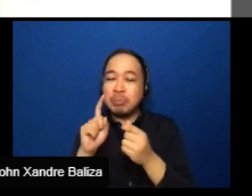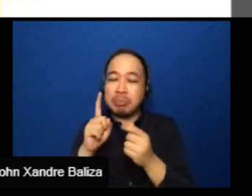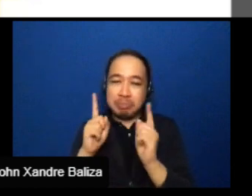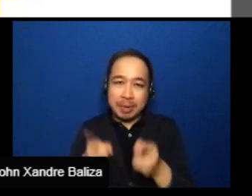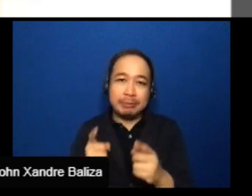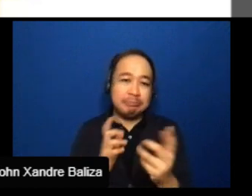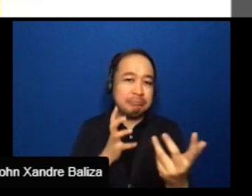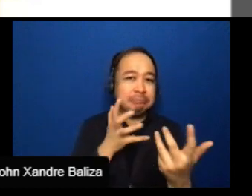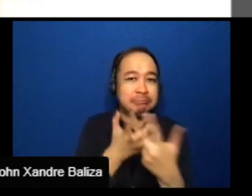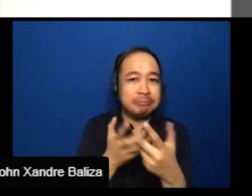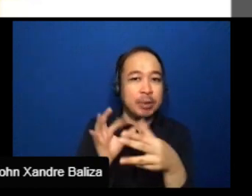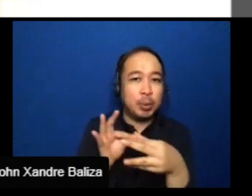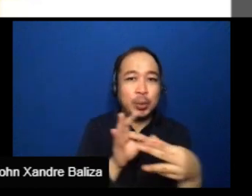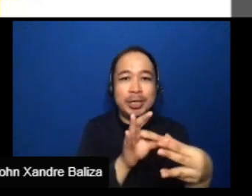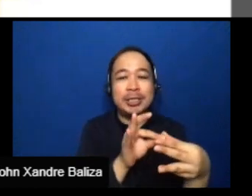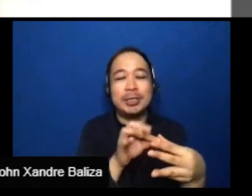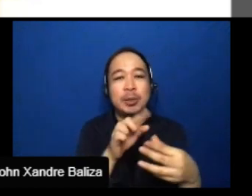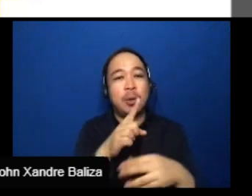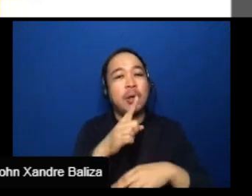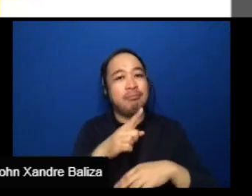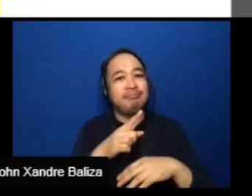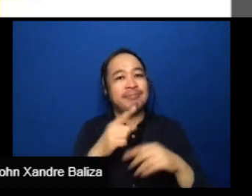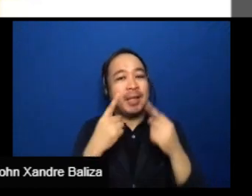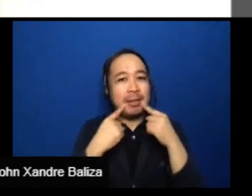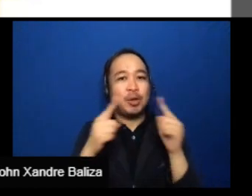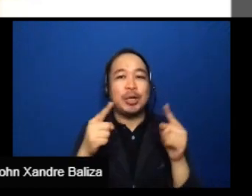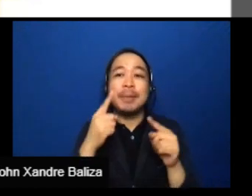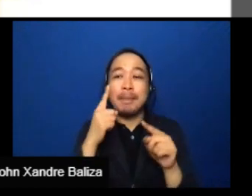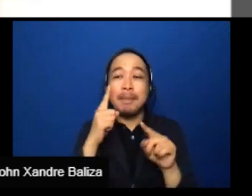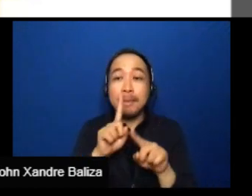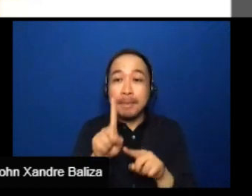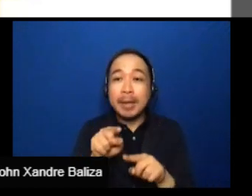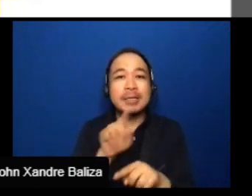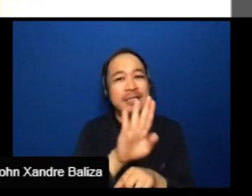we are in your hands in terms of what could be.